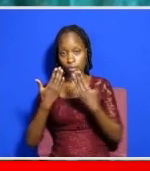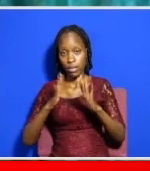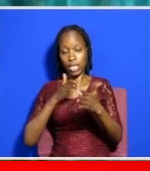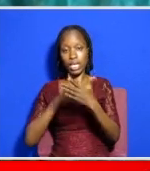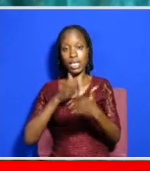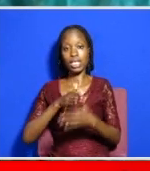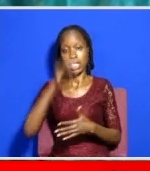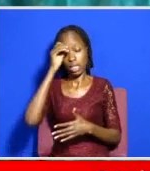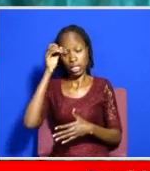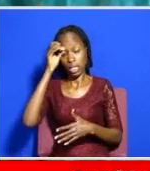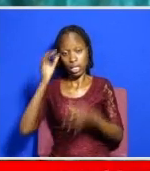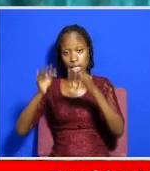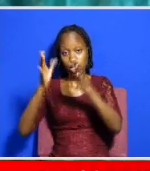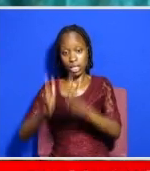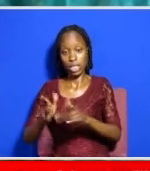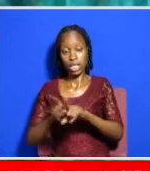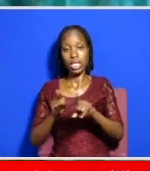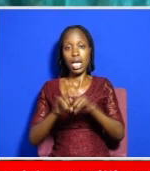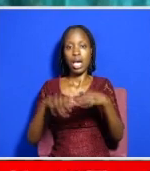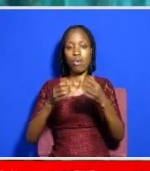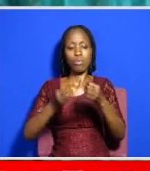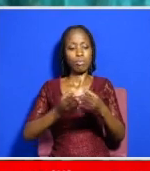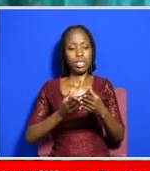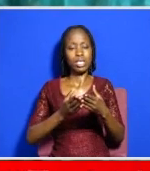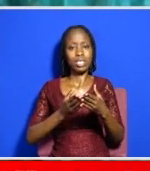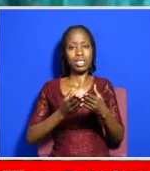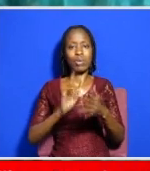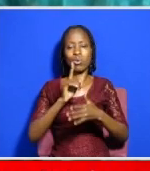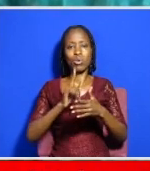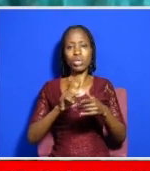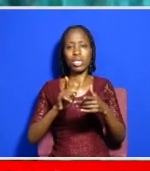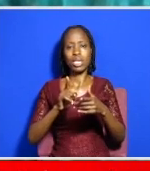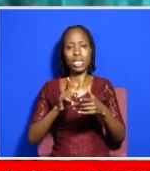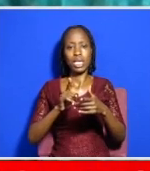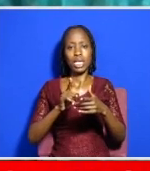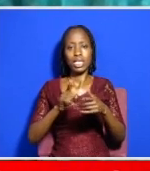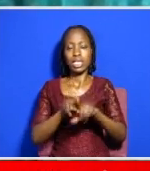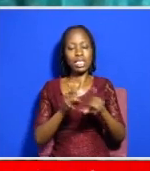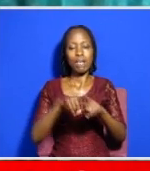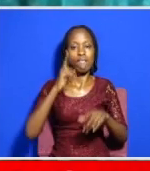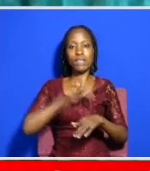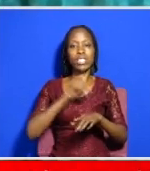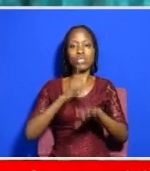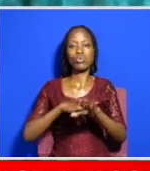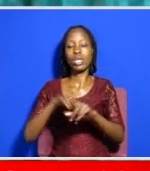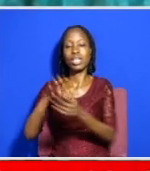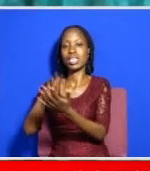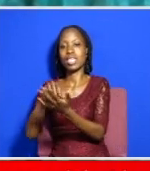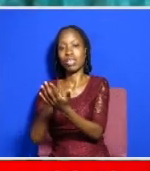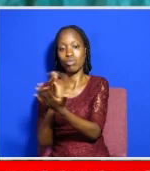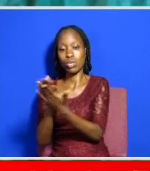judicial officers, how many she has dealt with, and what is the timeline to conclude those petitions. It's